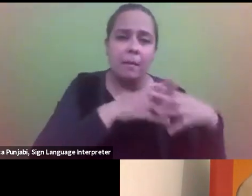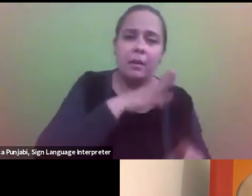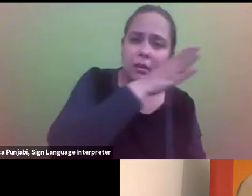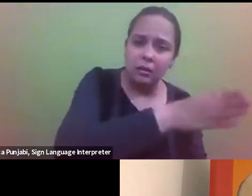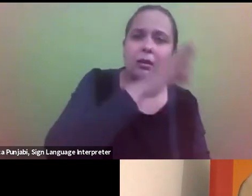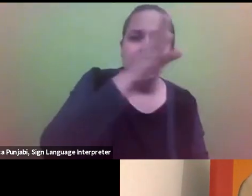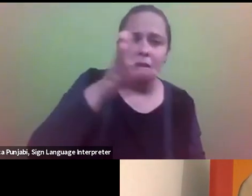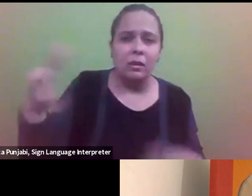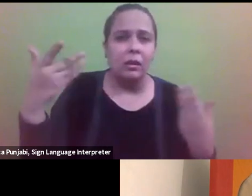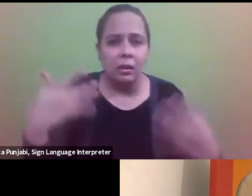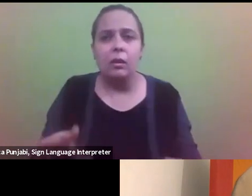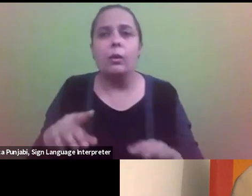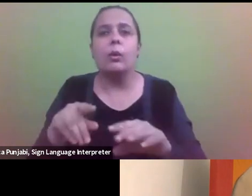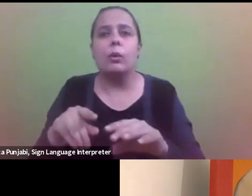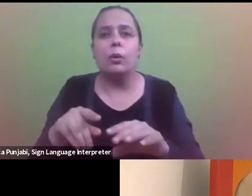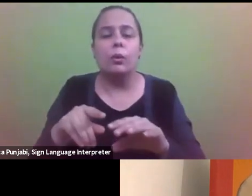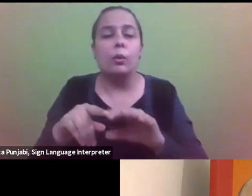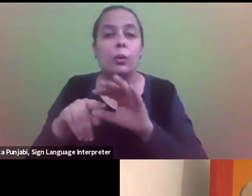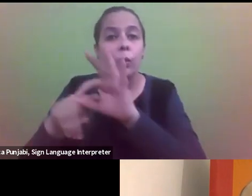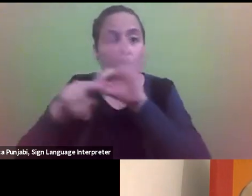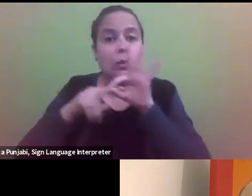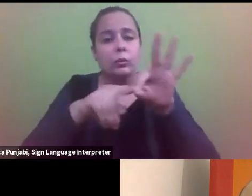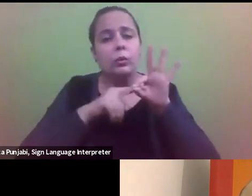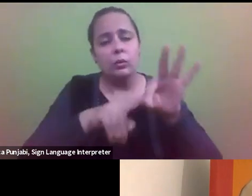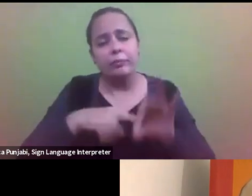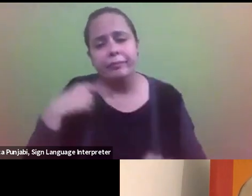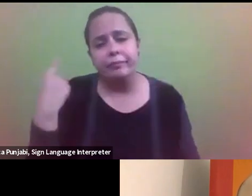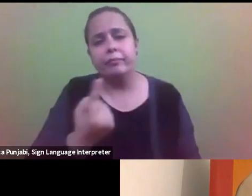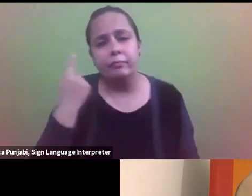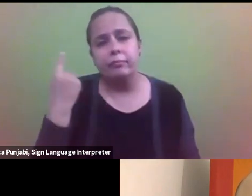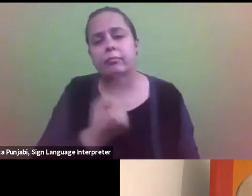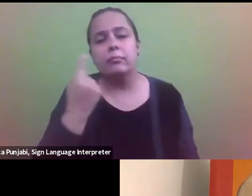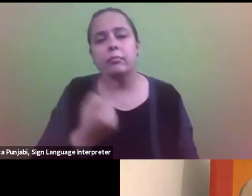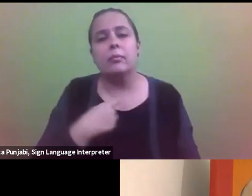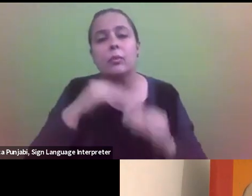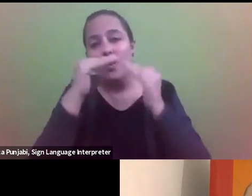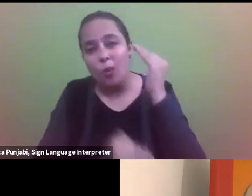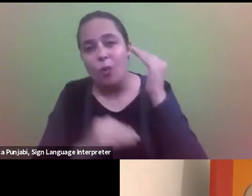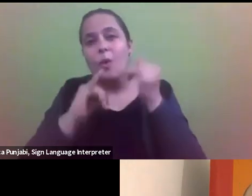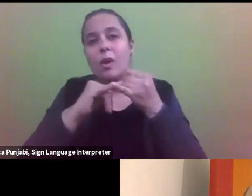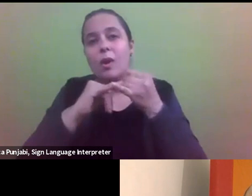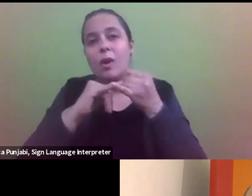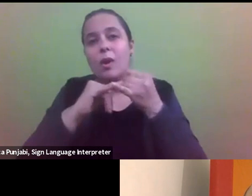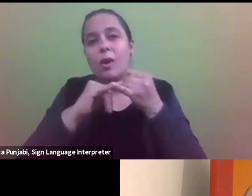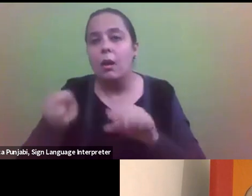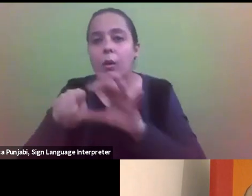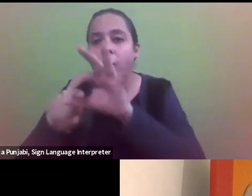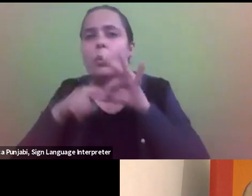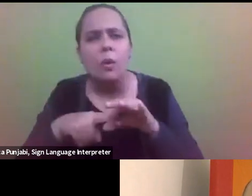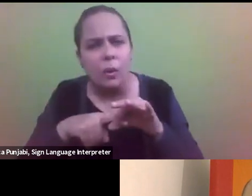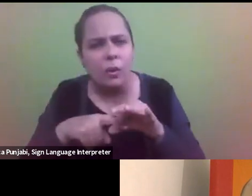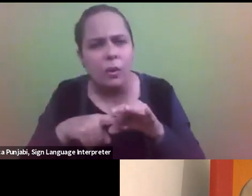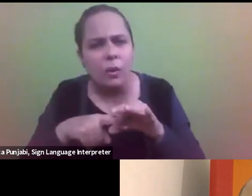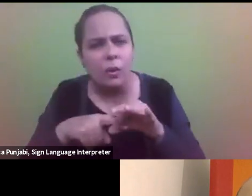surnames are our class markers. So Indians who would like to know about my caste, they would like to understand where I'm